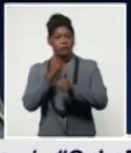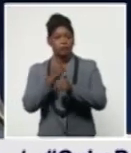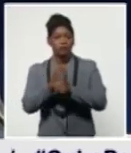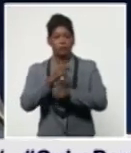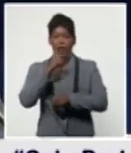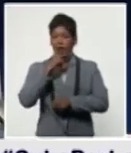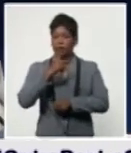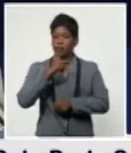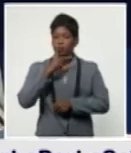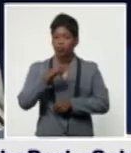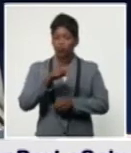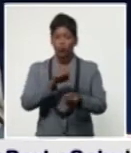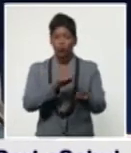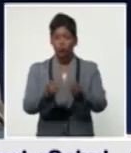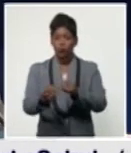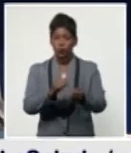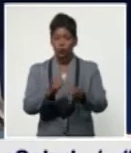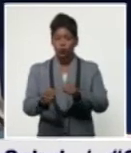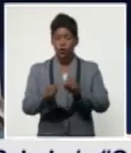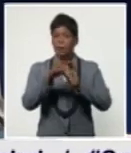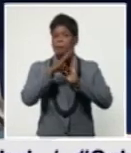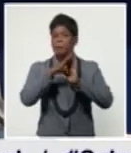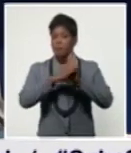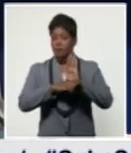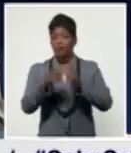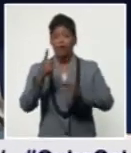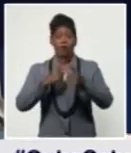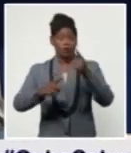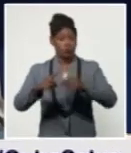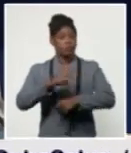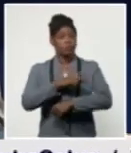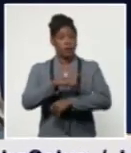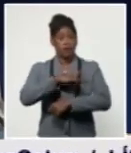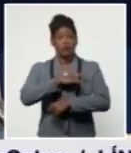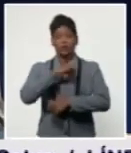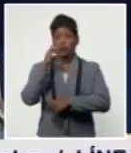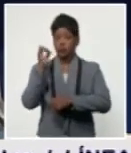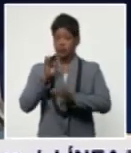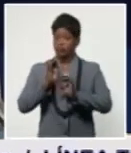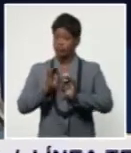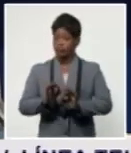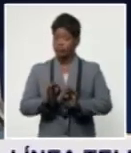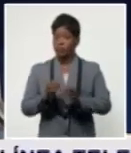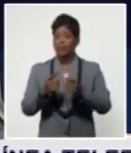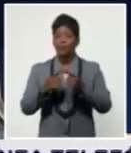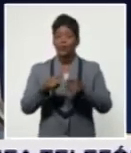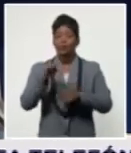difficult because of the behavior of the virus,